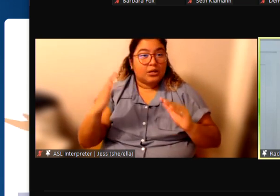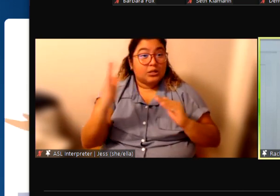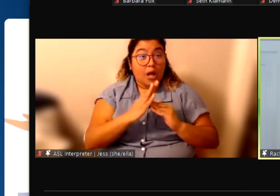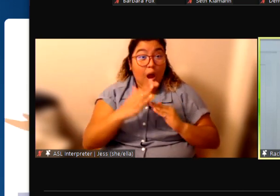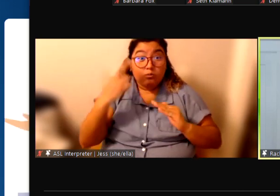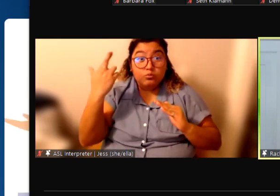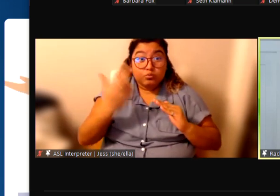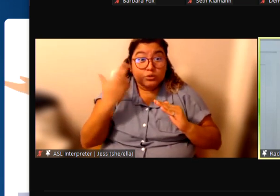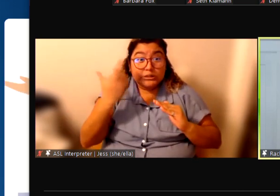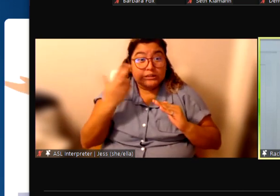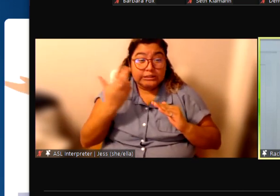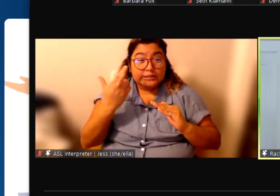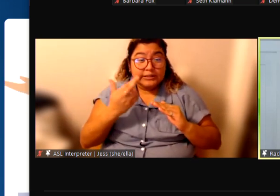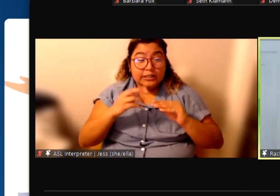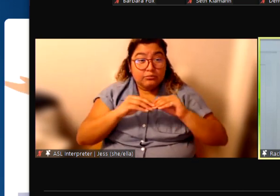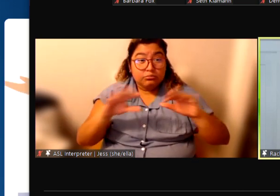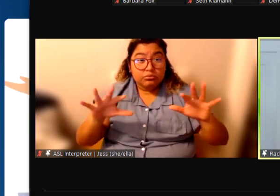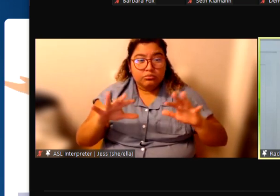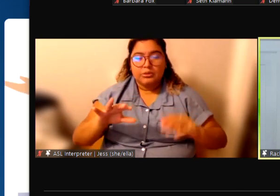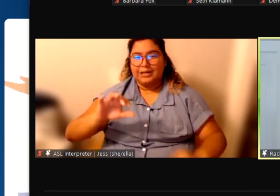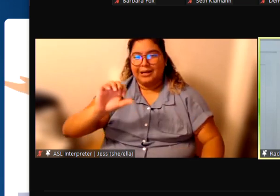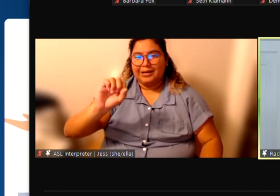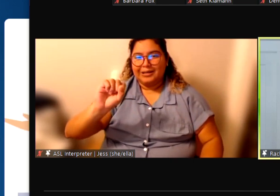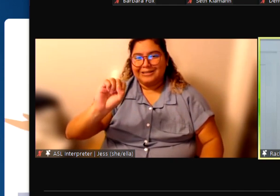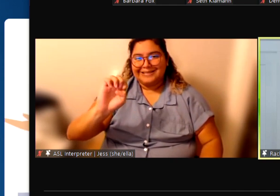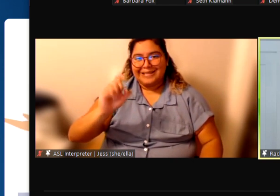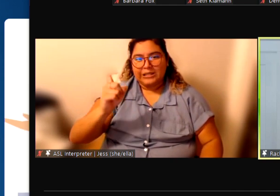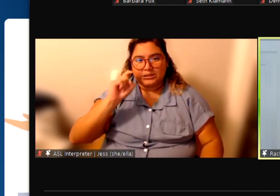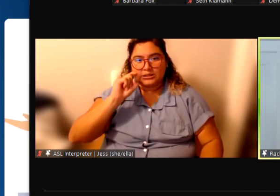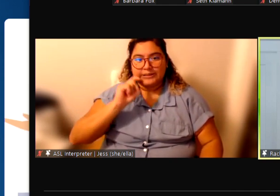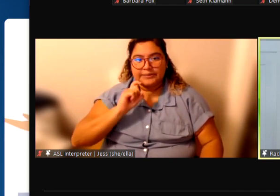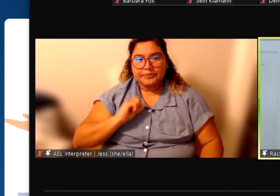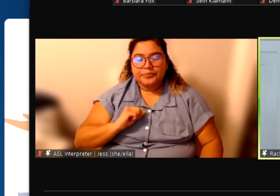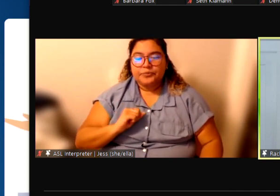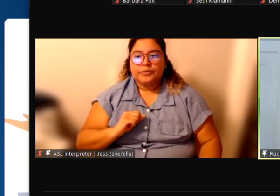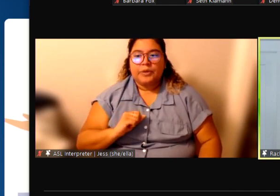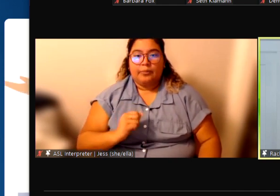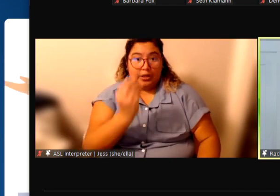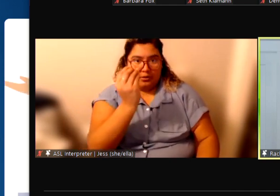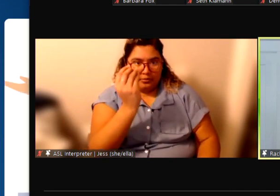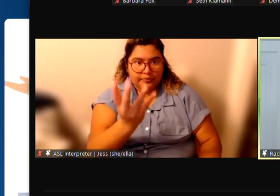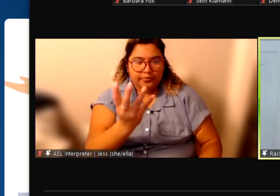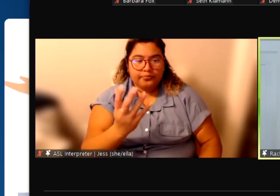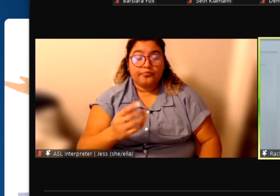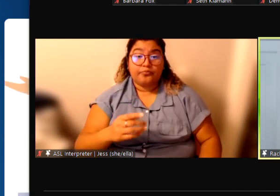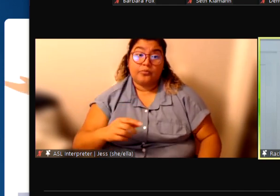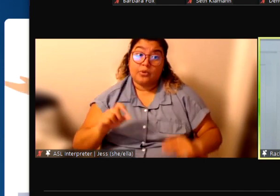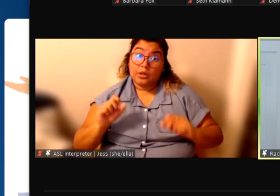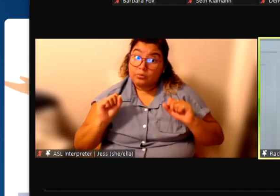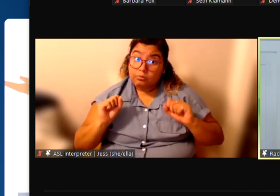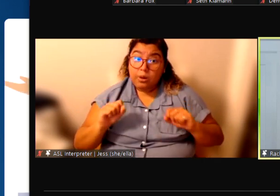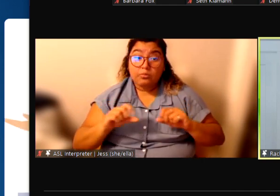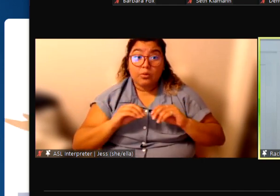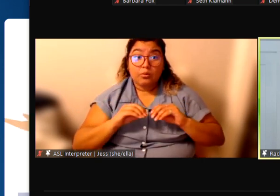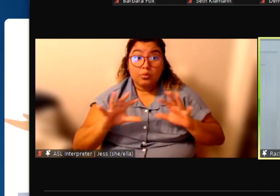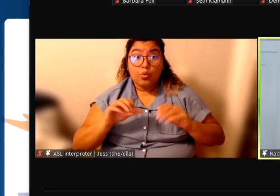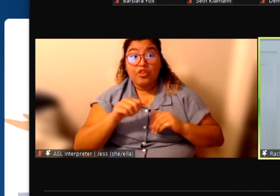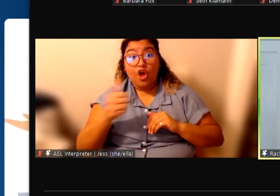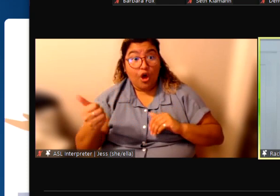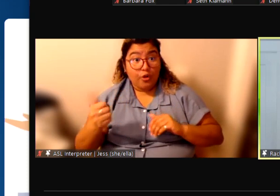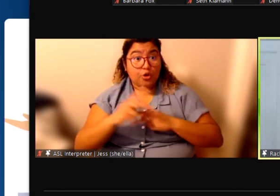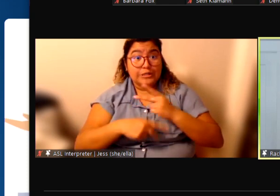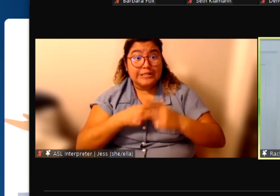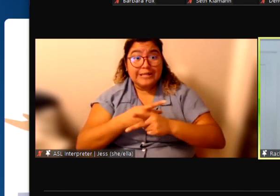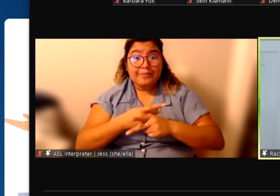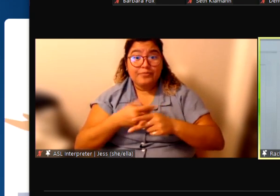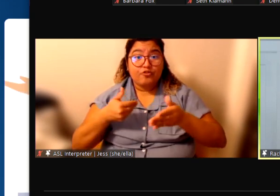of transmission at this point. But we want people to know, obviously, that transmission is possible through other close contact as well.